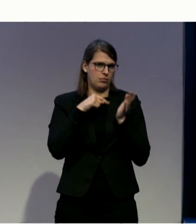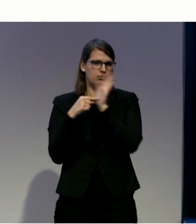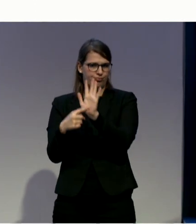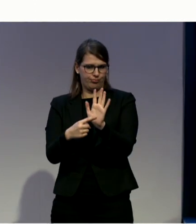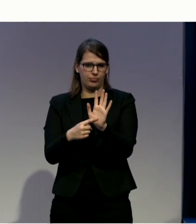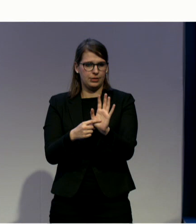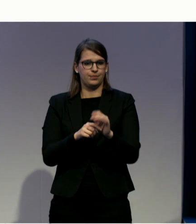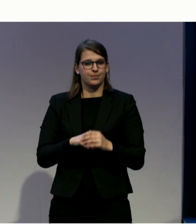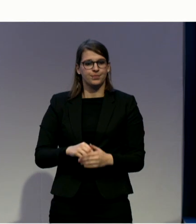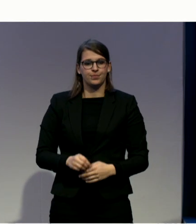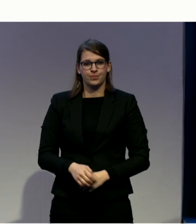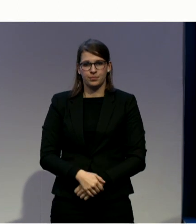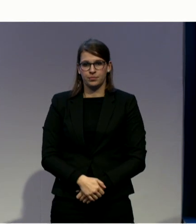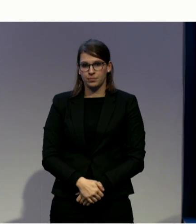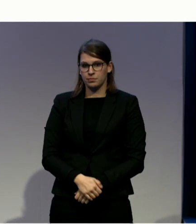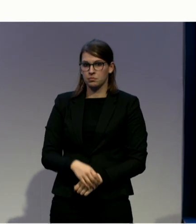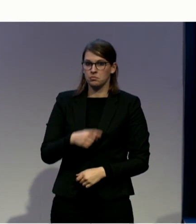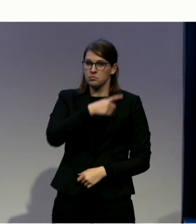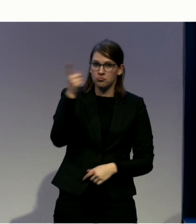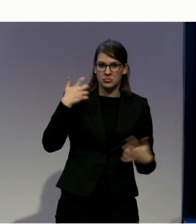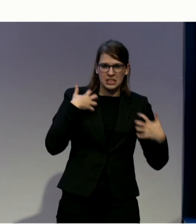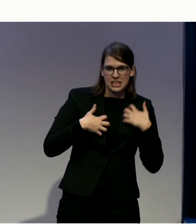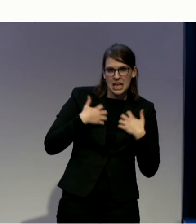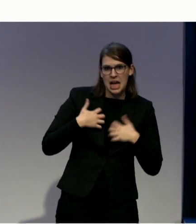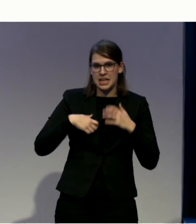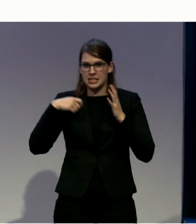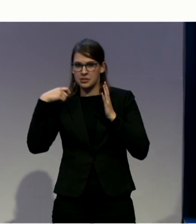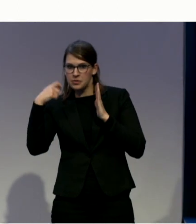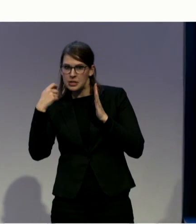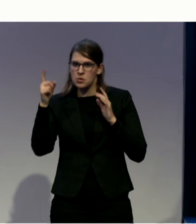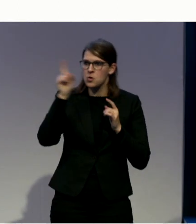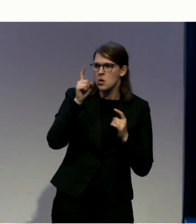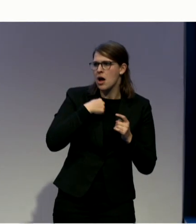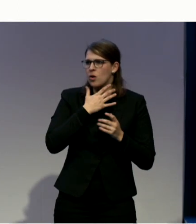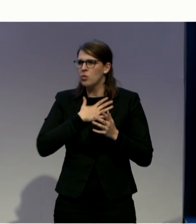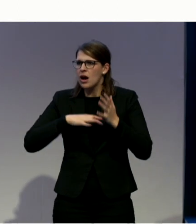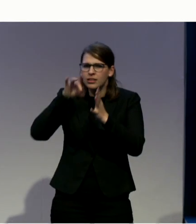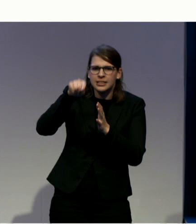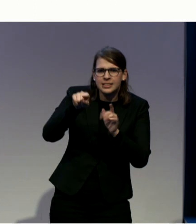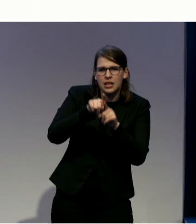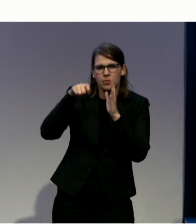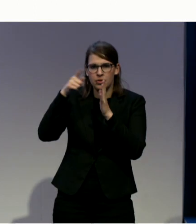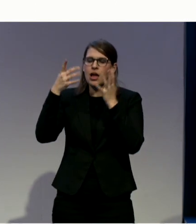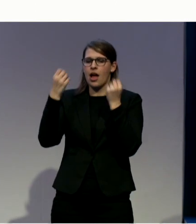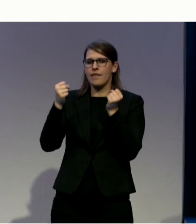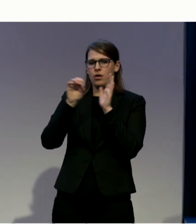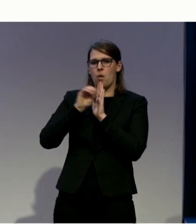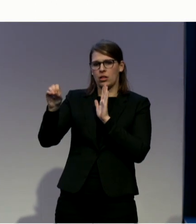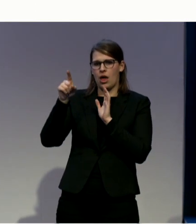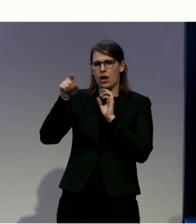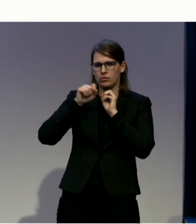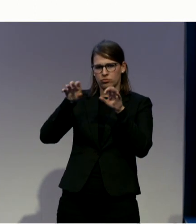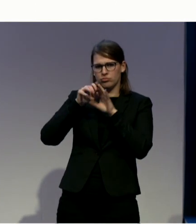announce when people are looking for these films. Some of these films you could find online today on streaming sites, though you could find the